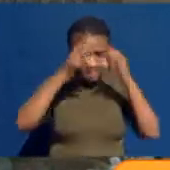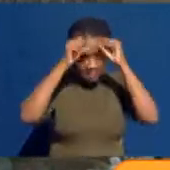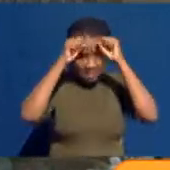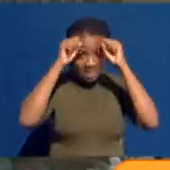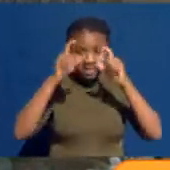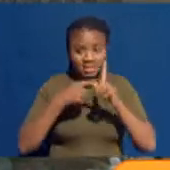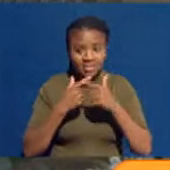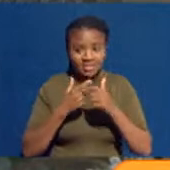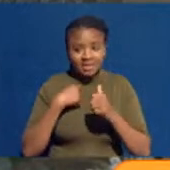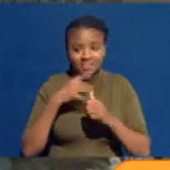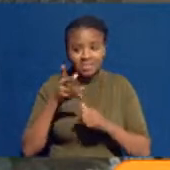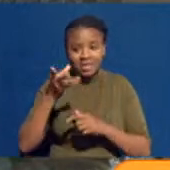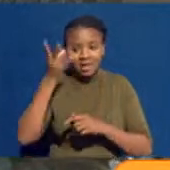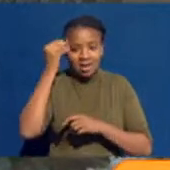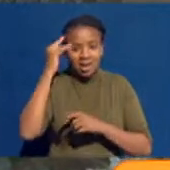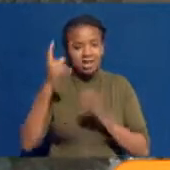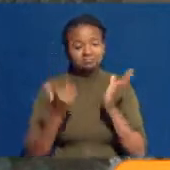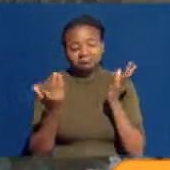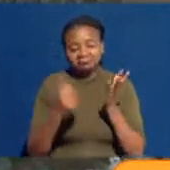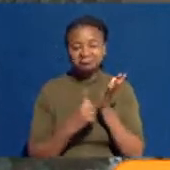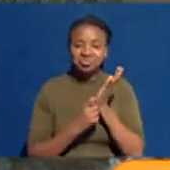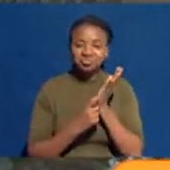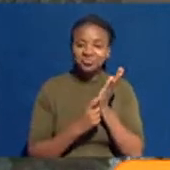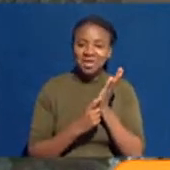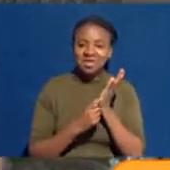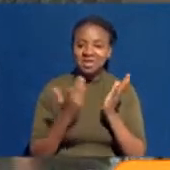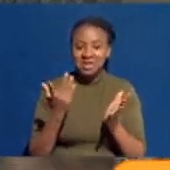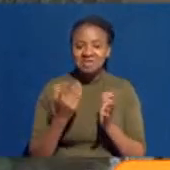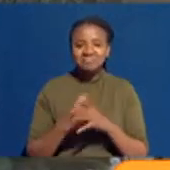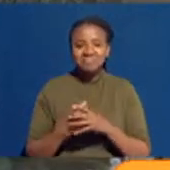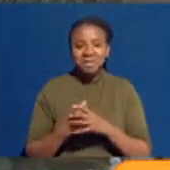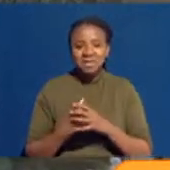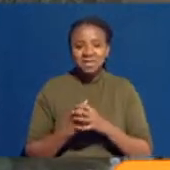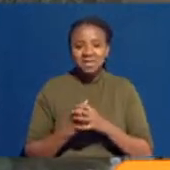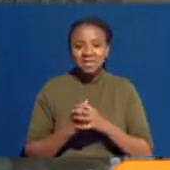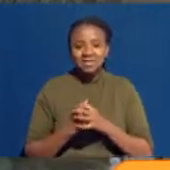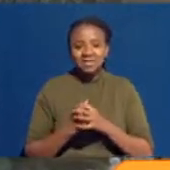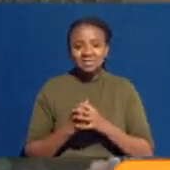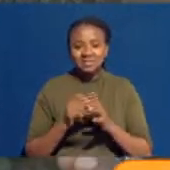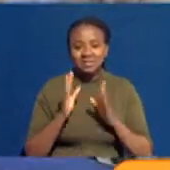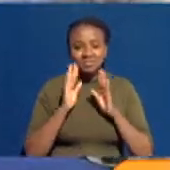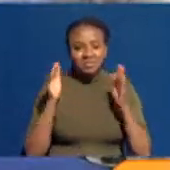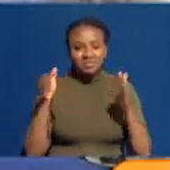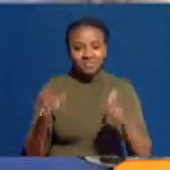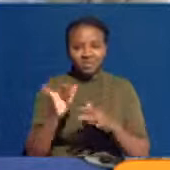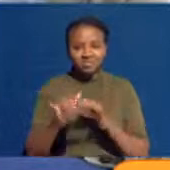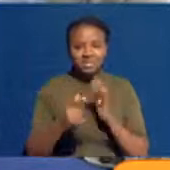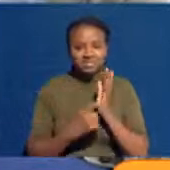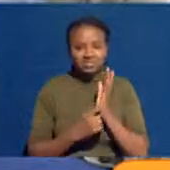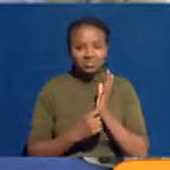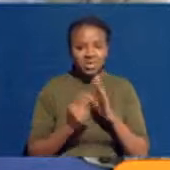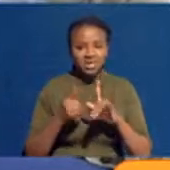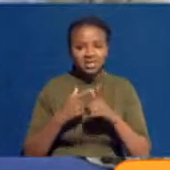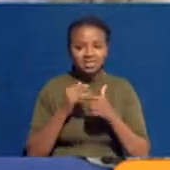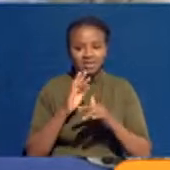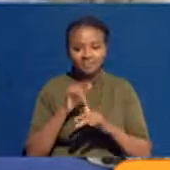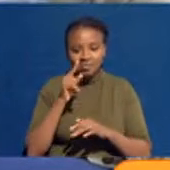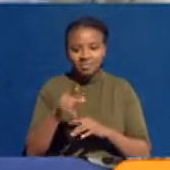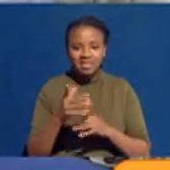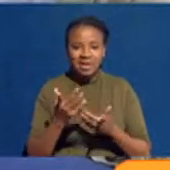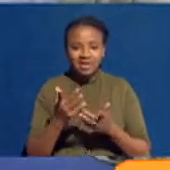Swahili, because I was linguistics and I thought, well, this is going to be really interesting, I got really into it. For me, it started to